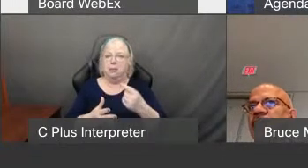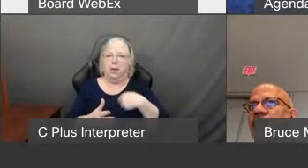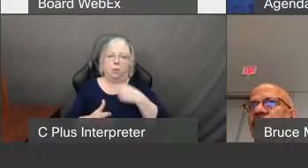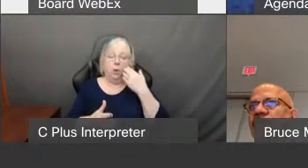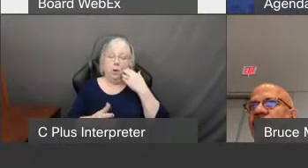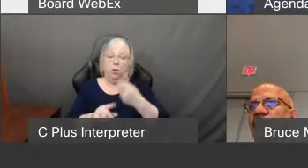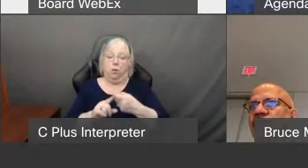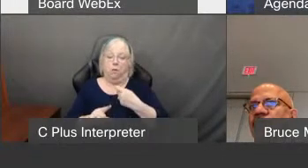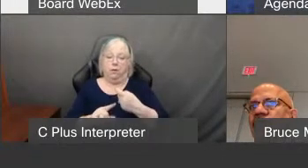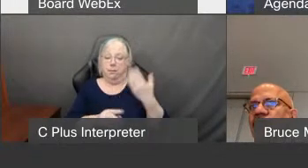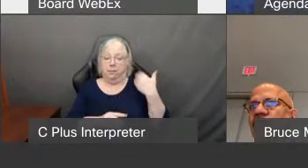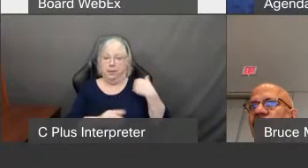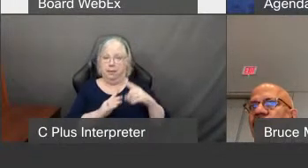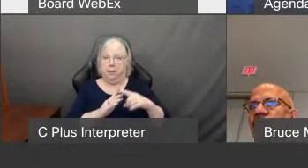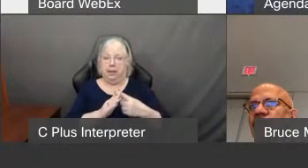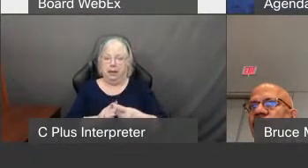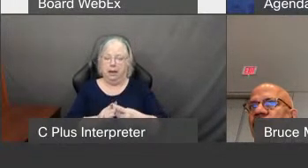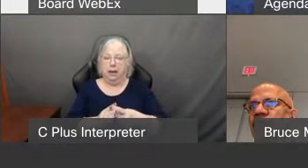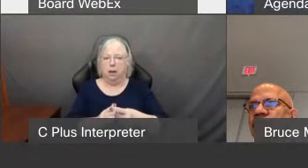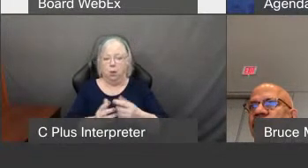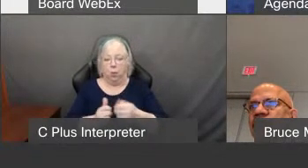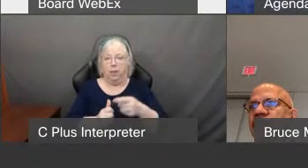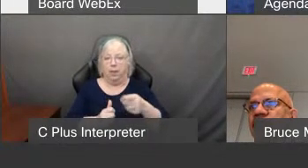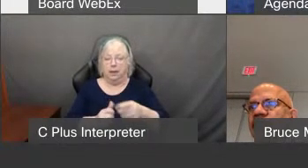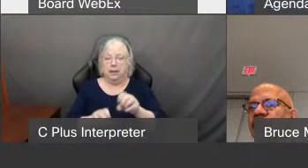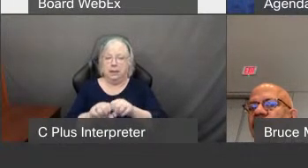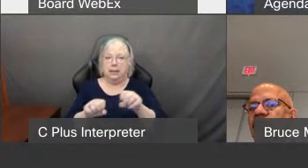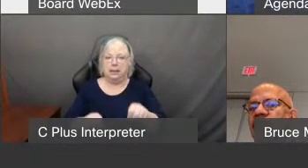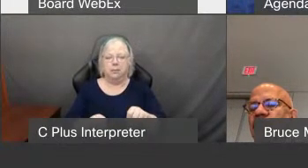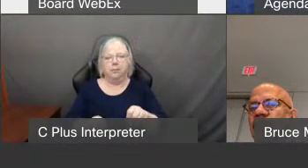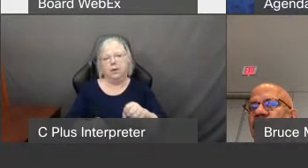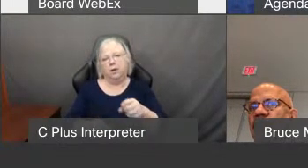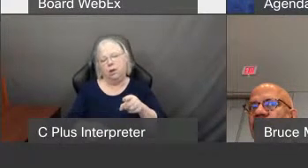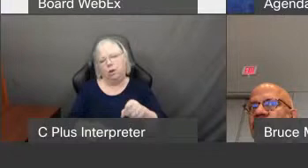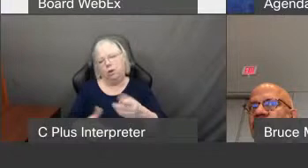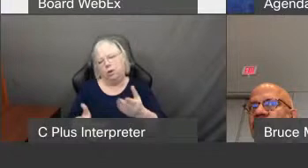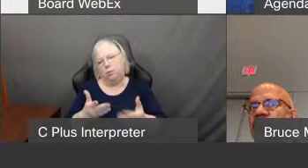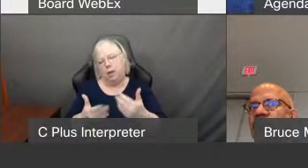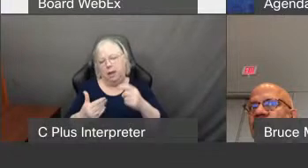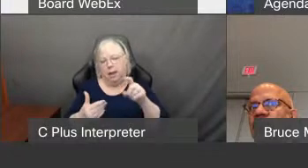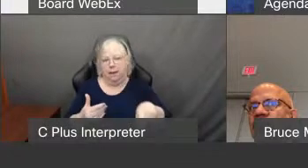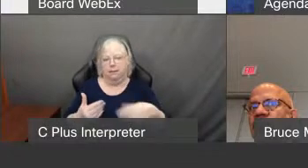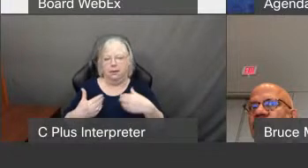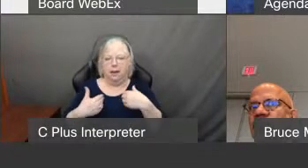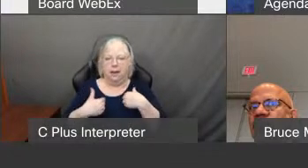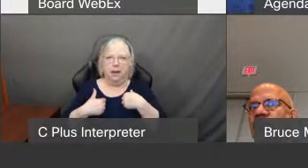system. You may have to have separated